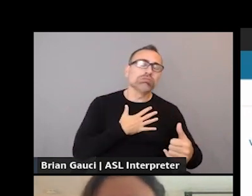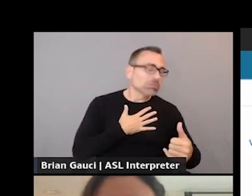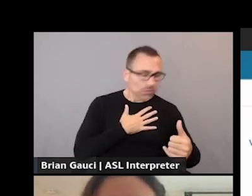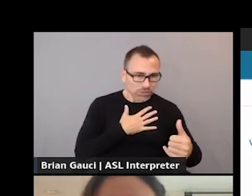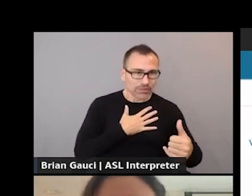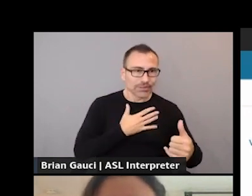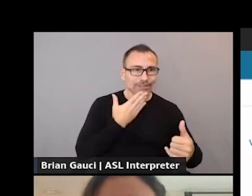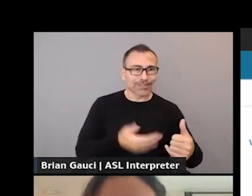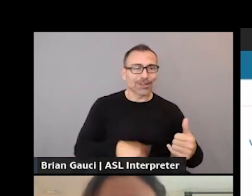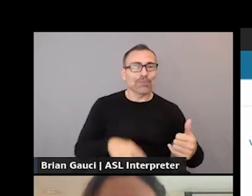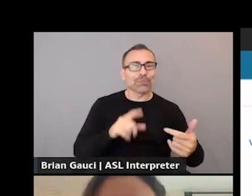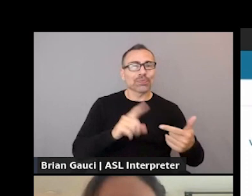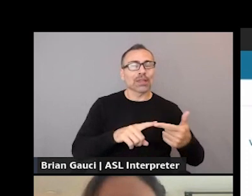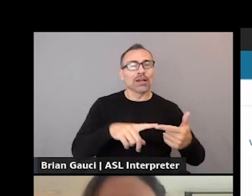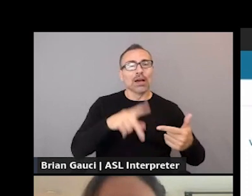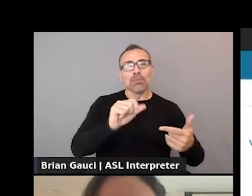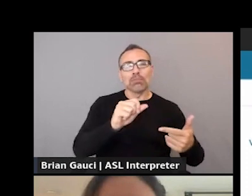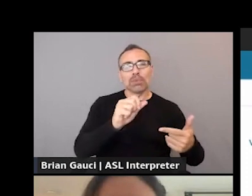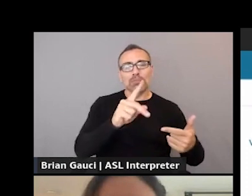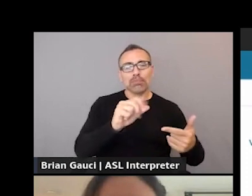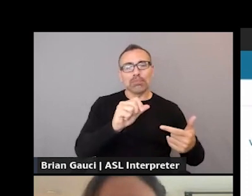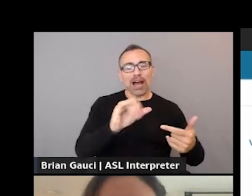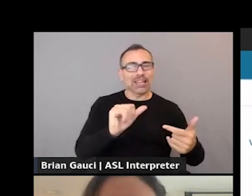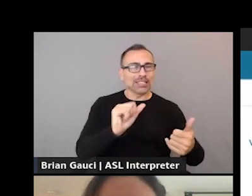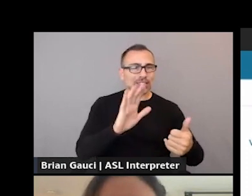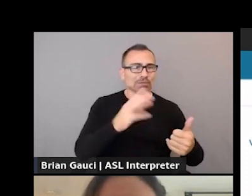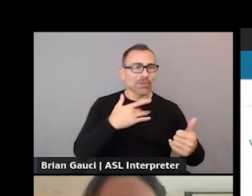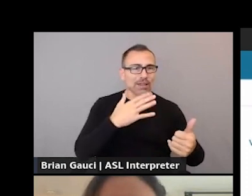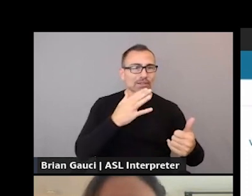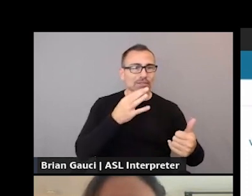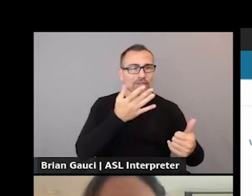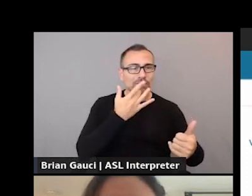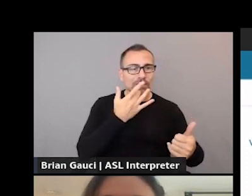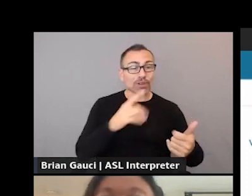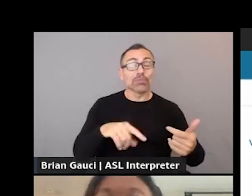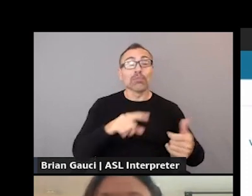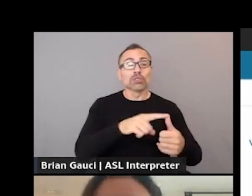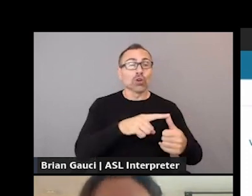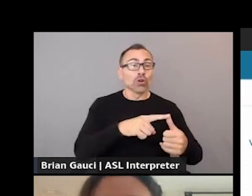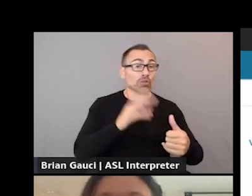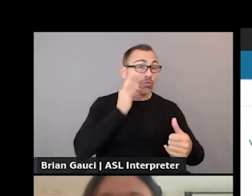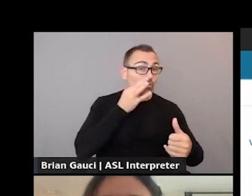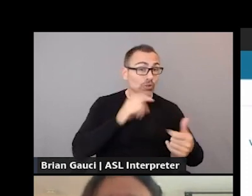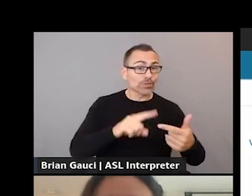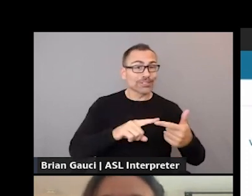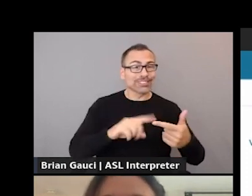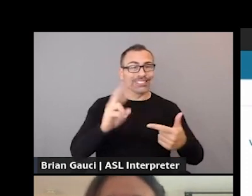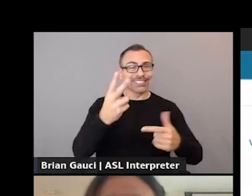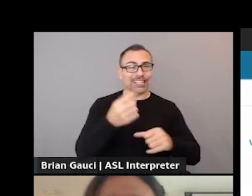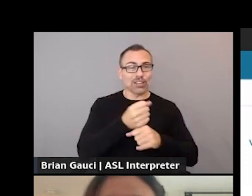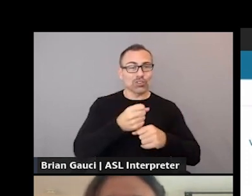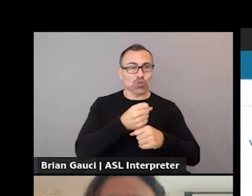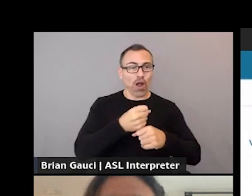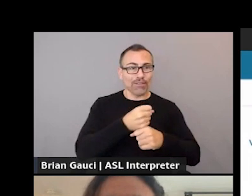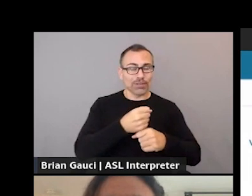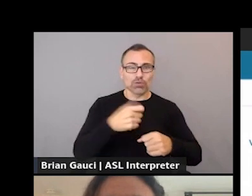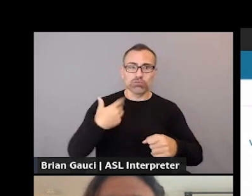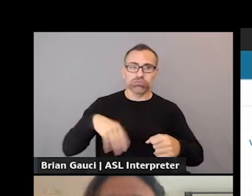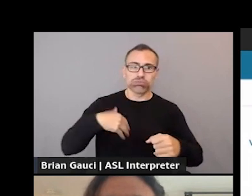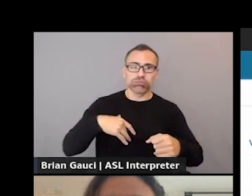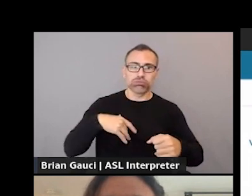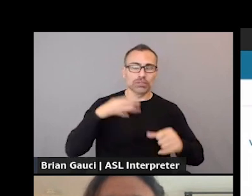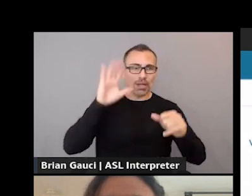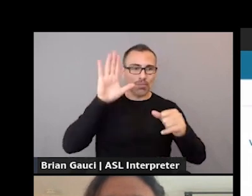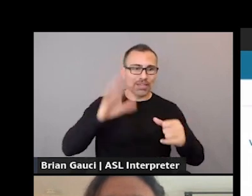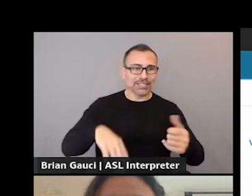But papayas, I think, are probably my favorite. Second is the coffee. Coffee is amazing. Ooh, yeah. And the third is, if you haven't seen